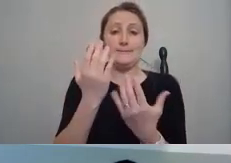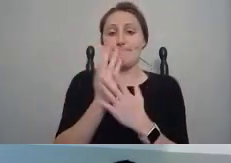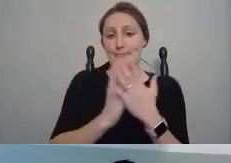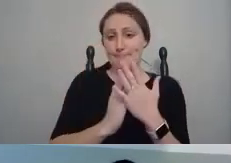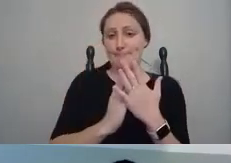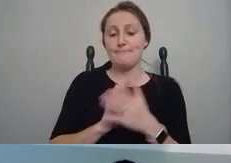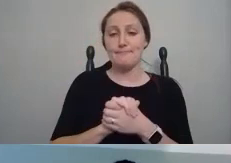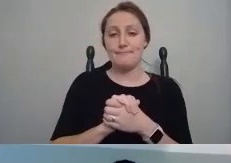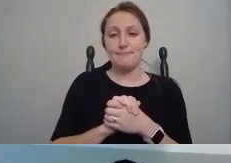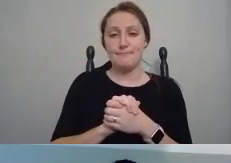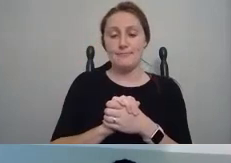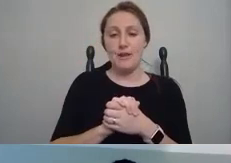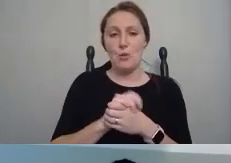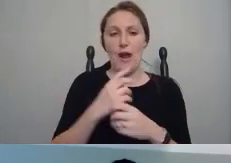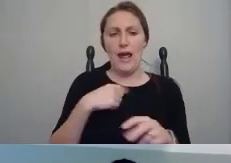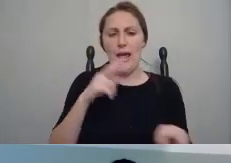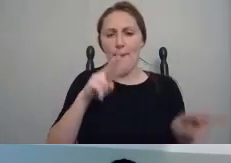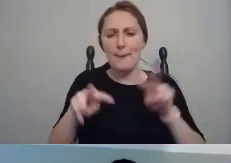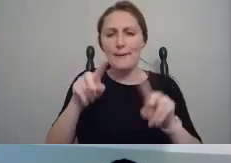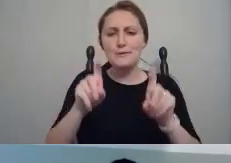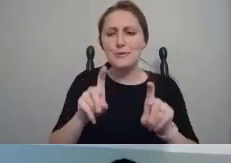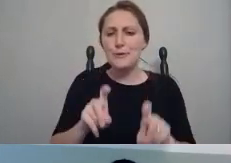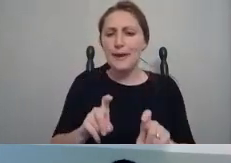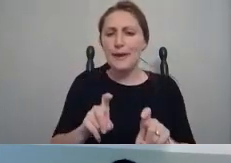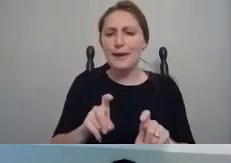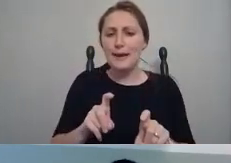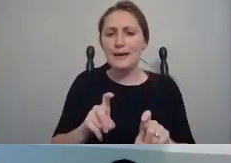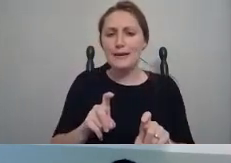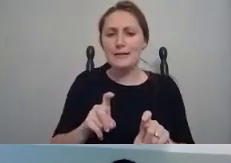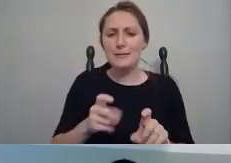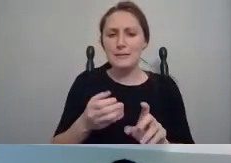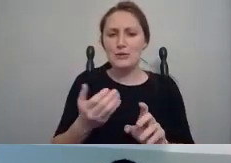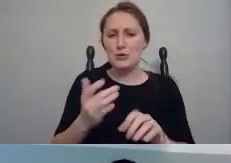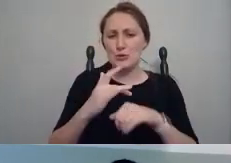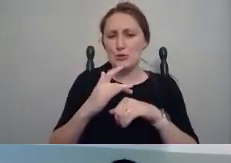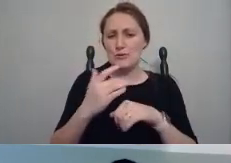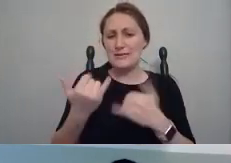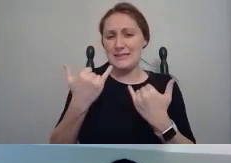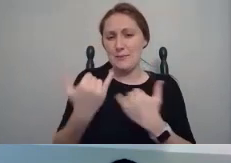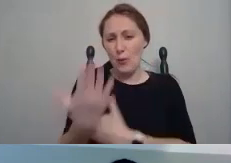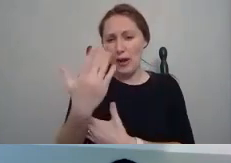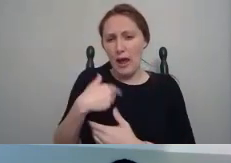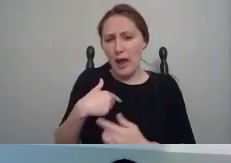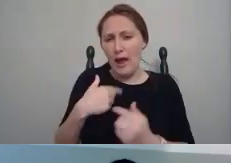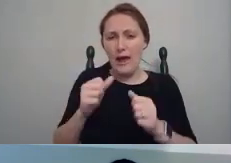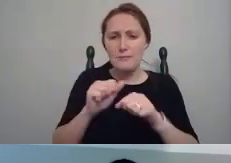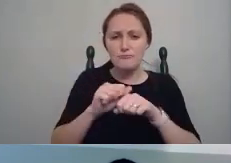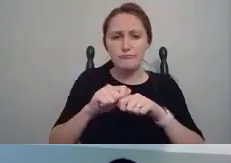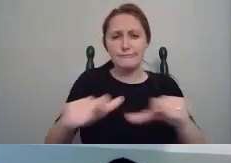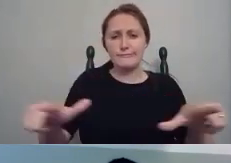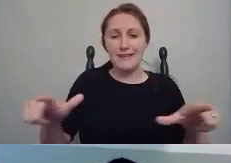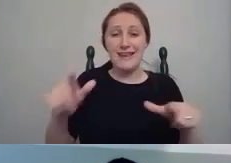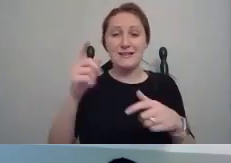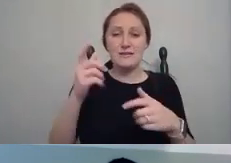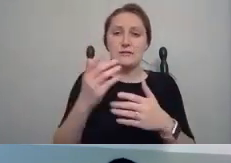our survey that was put out earlier in the day, and there's quite a few questions in there already. I think some of them have been answered in the